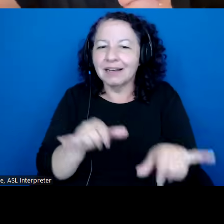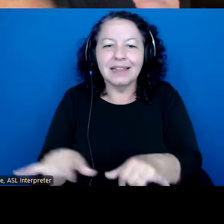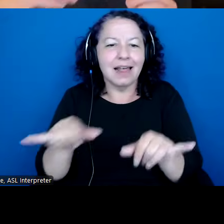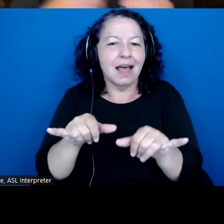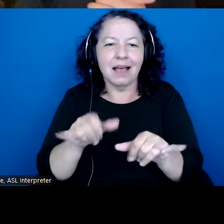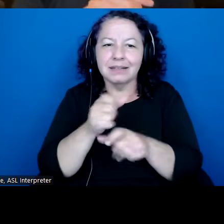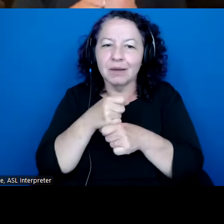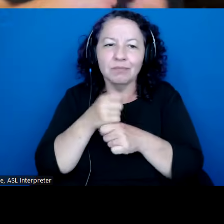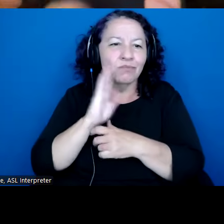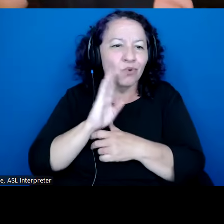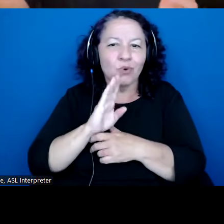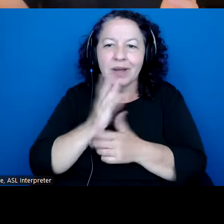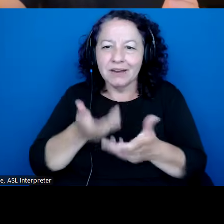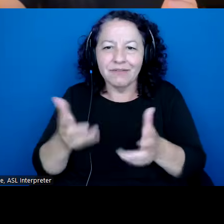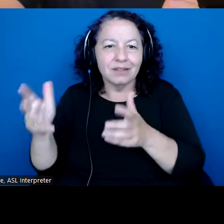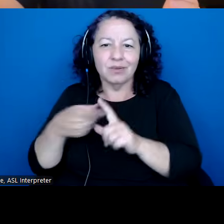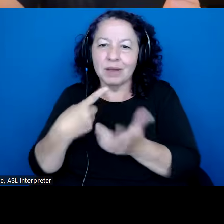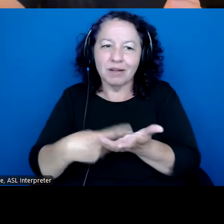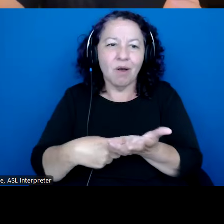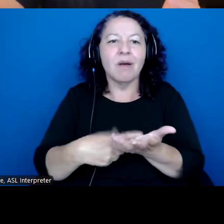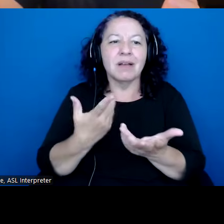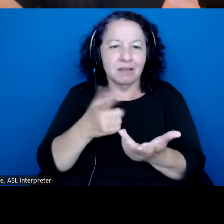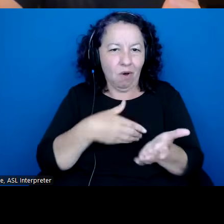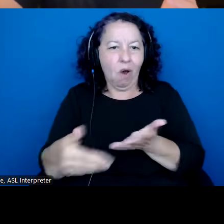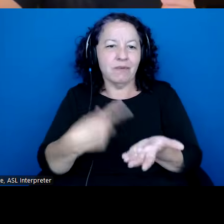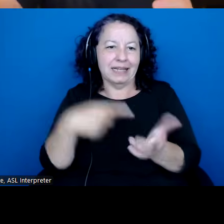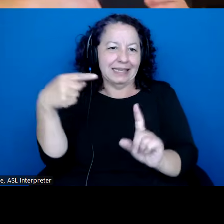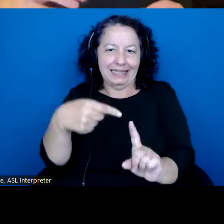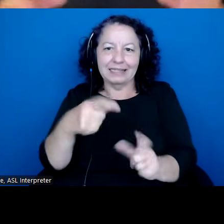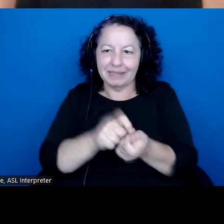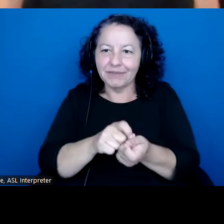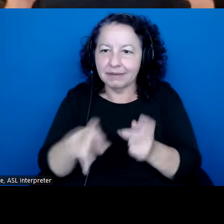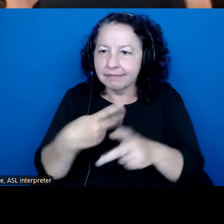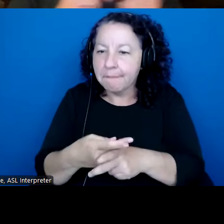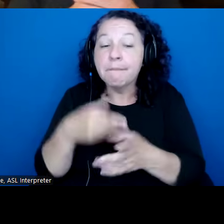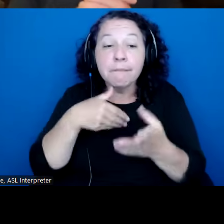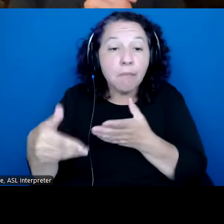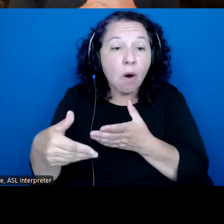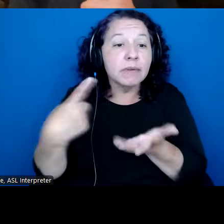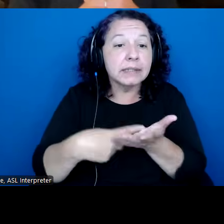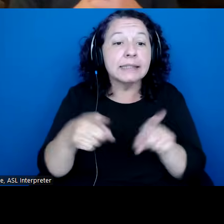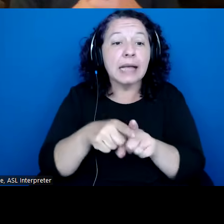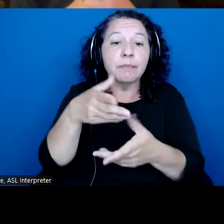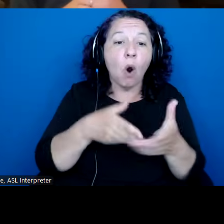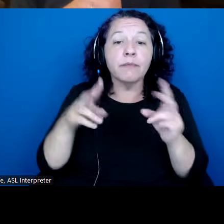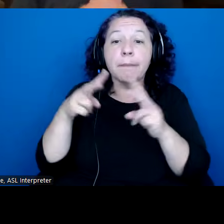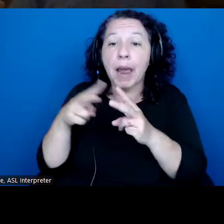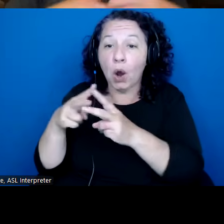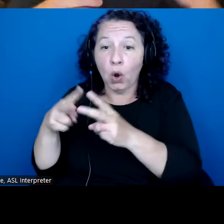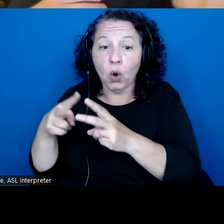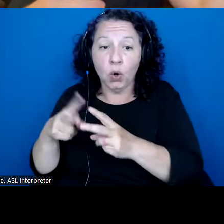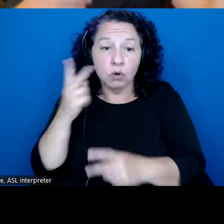talk about brewing, they often are talking about these. And they often talk about them as part of a pair, which is what you're seeing